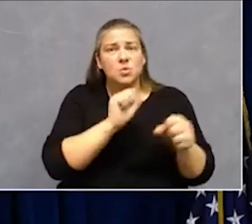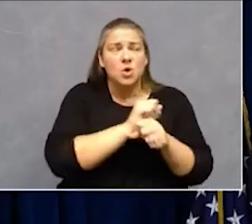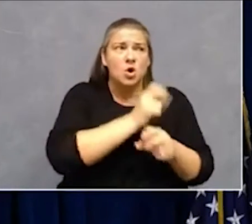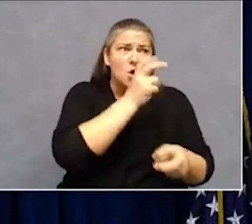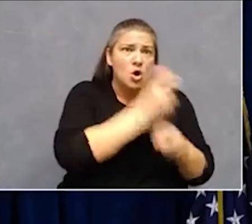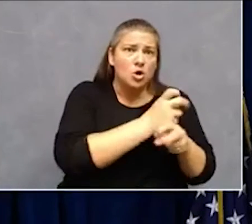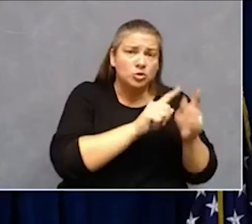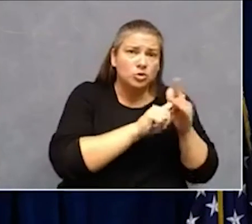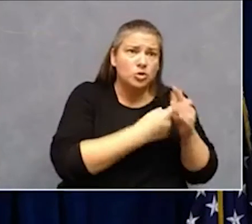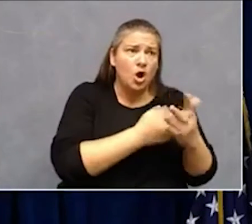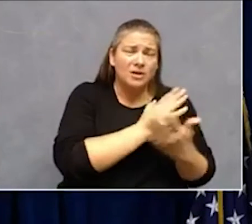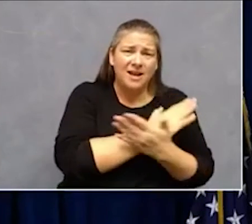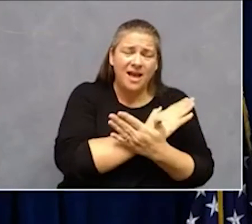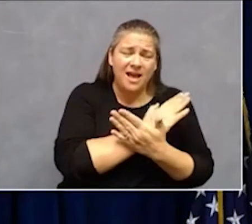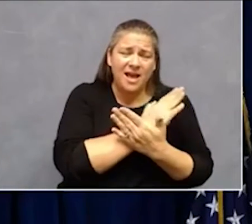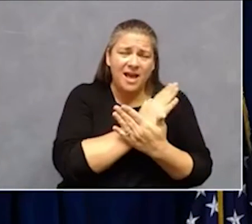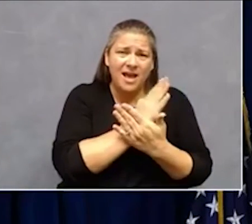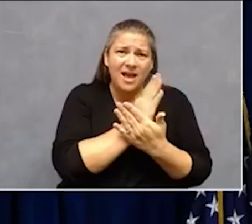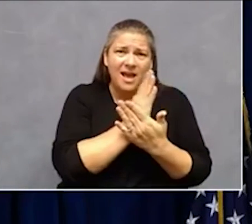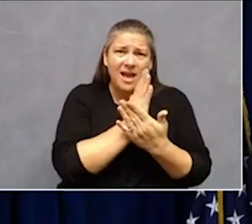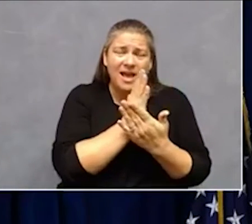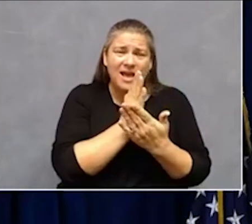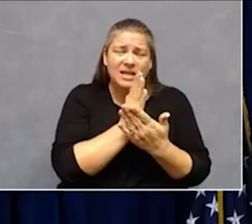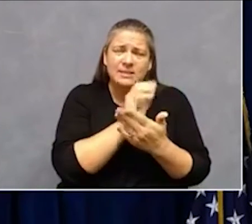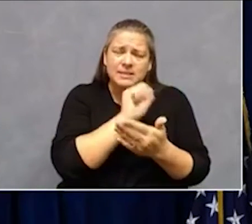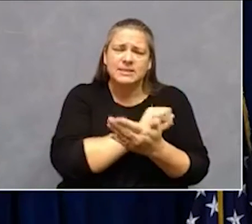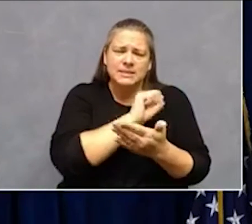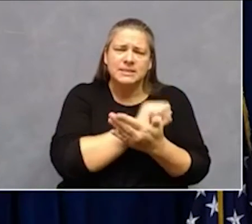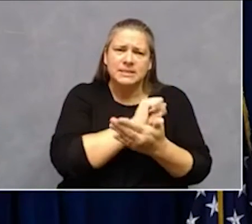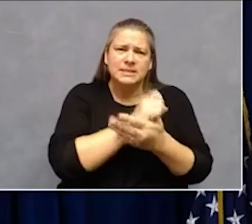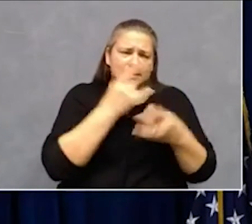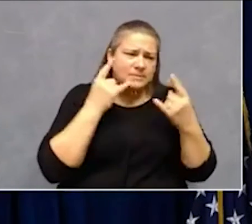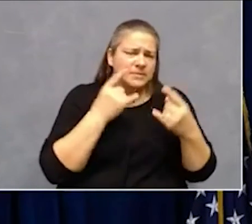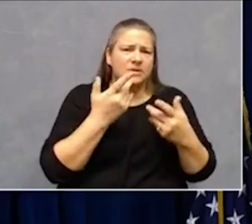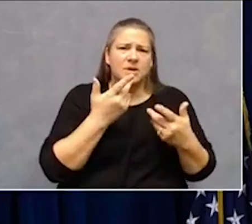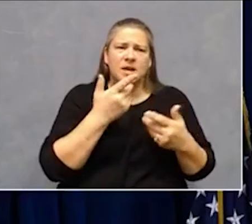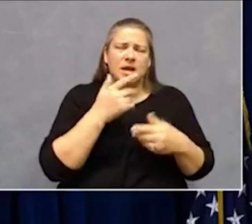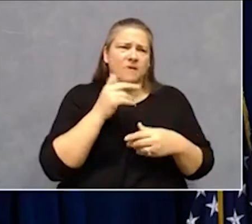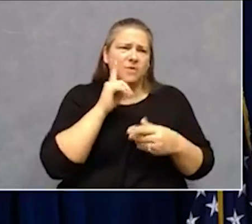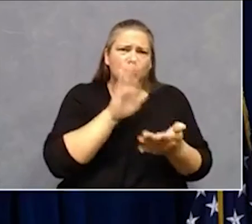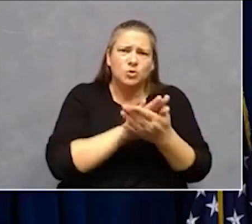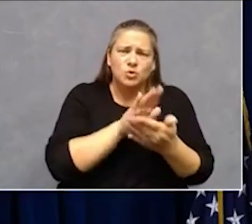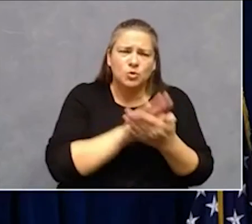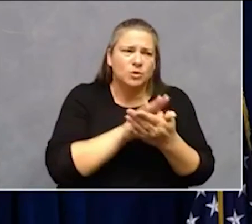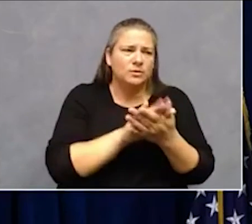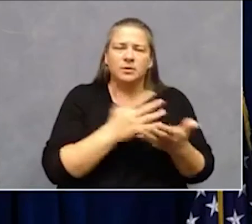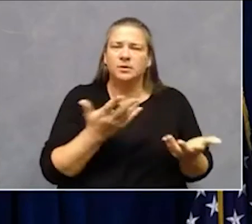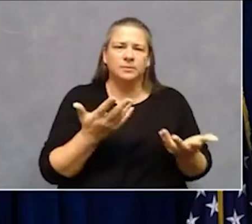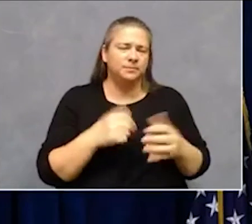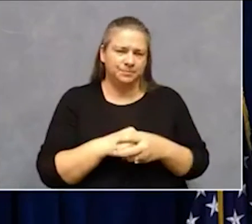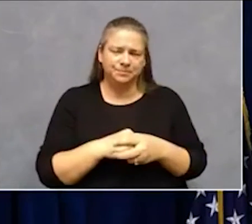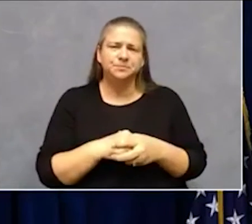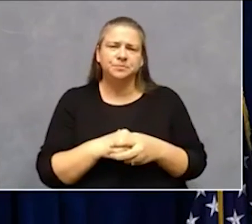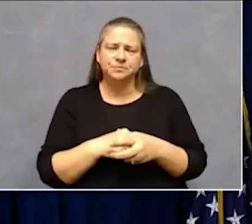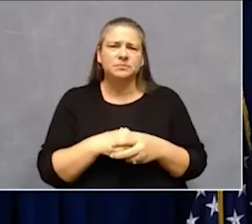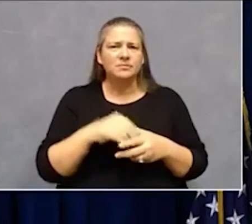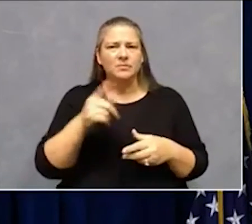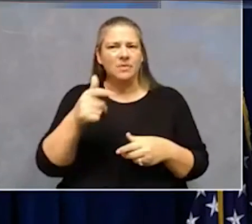or maybe even through the beginning, traditional beginning of school. You just had enough of them. Well, it hadn't had enough of